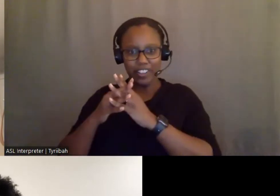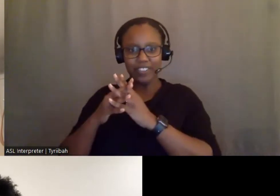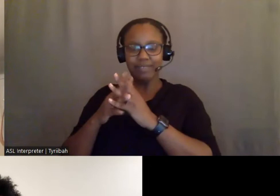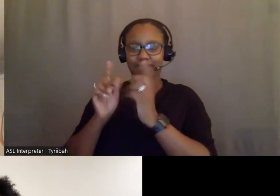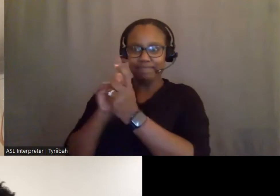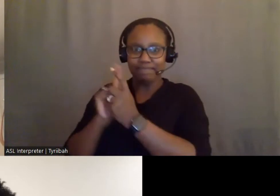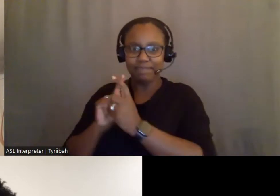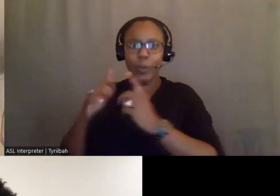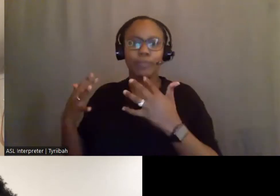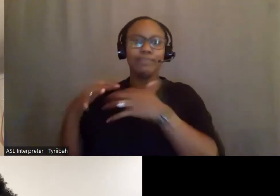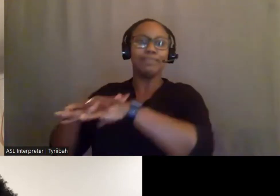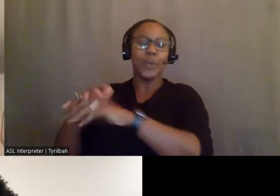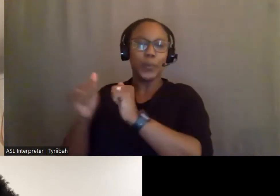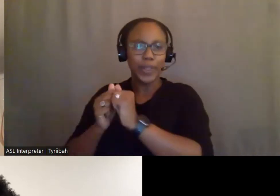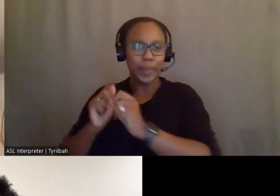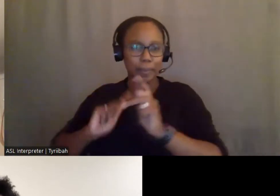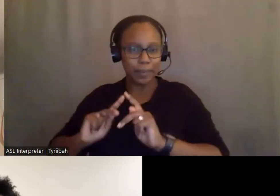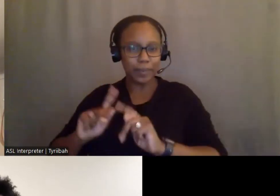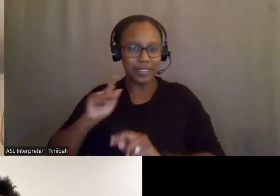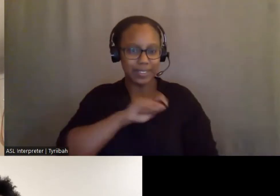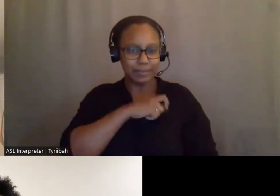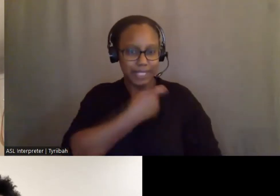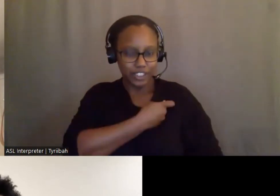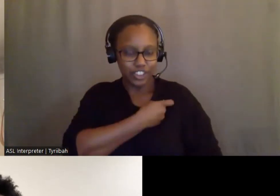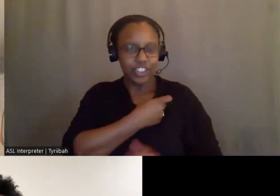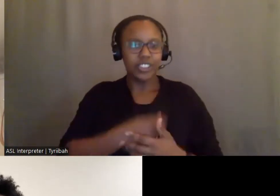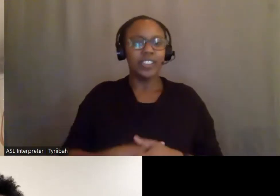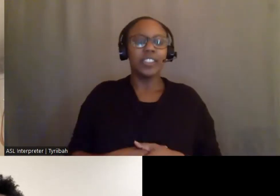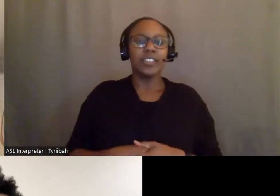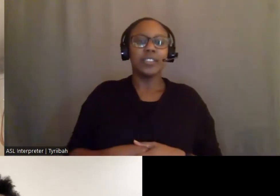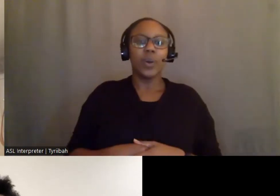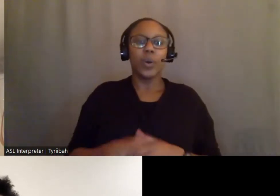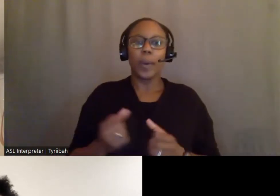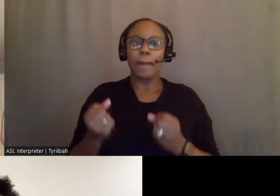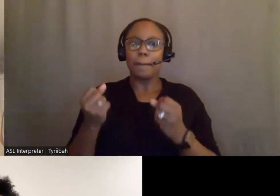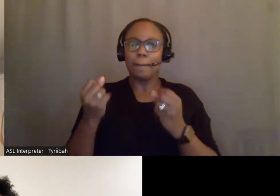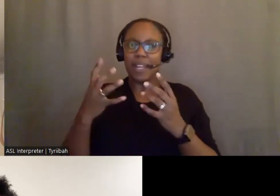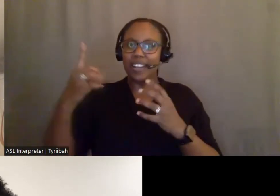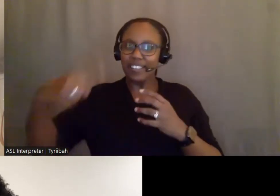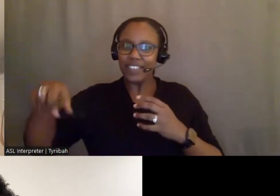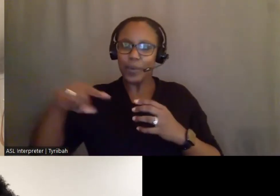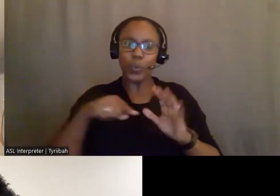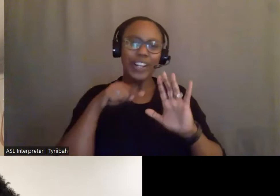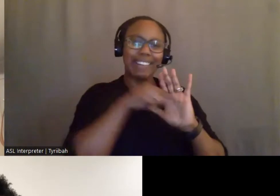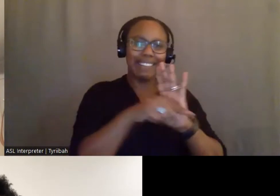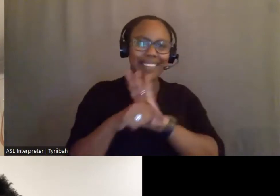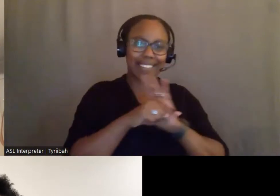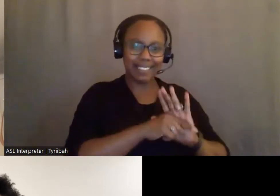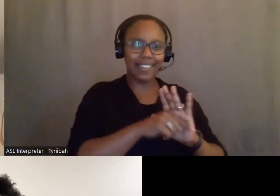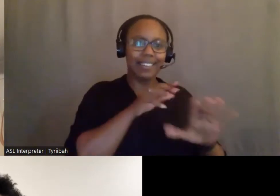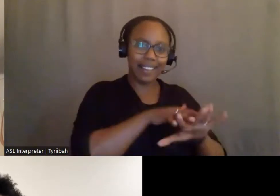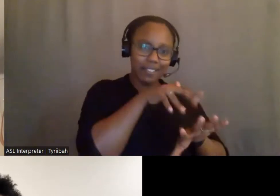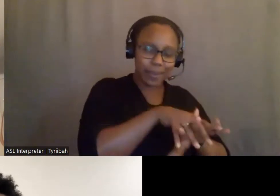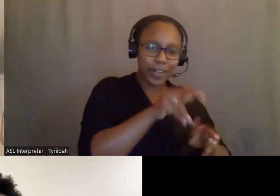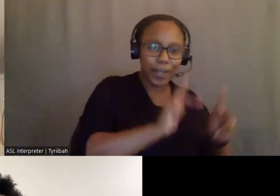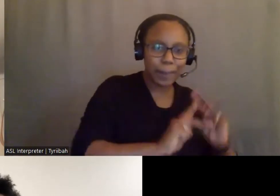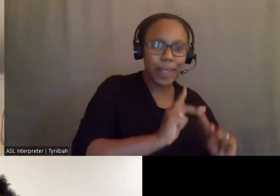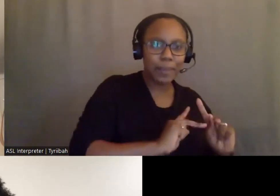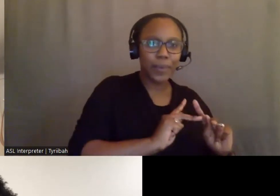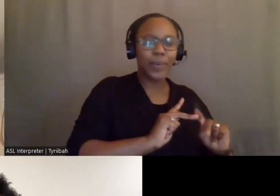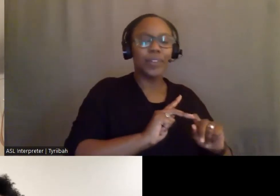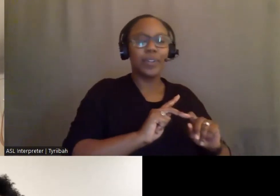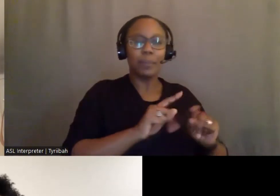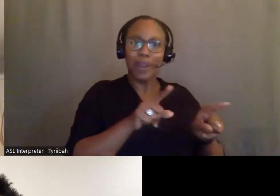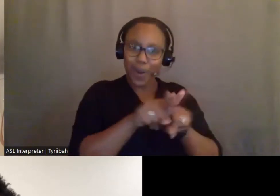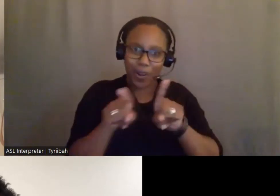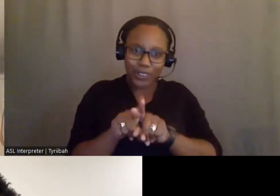were, you know, killing Native people and taking their land. And so they were antagonists, but they also, you know, intermarry and related on